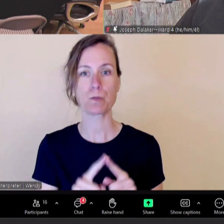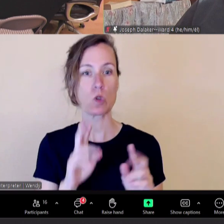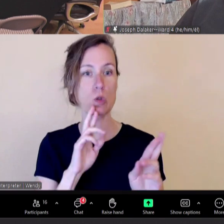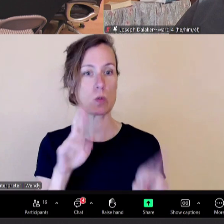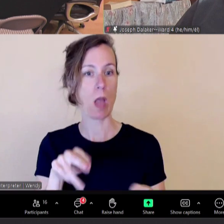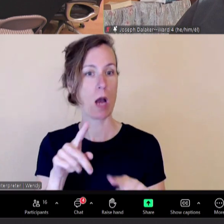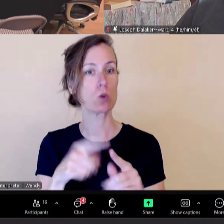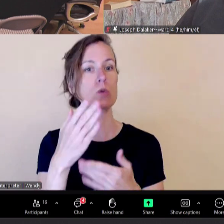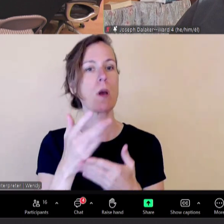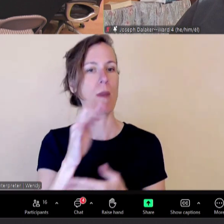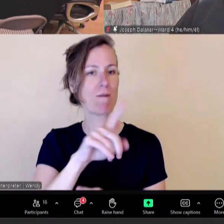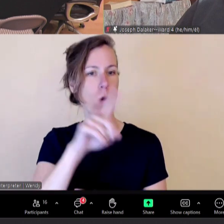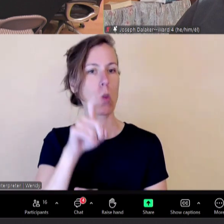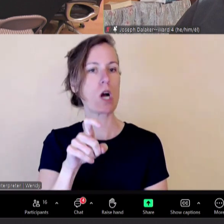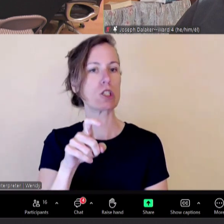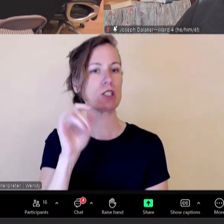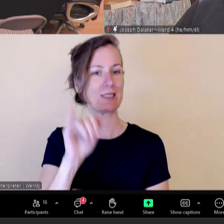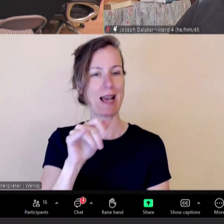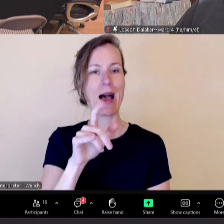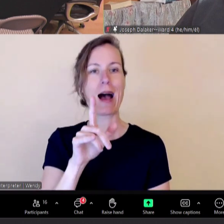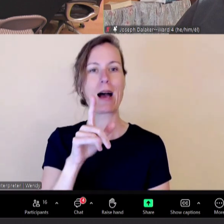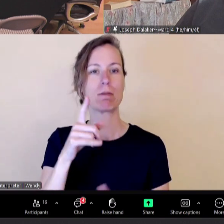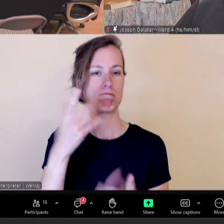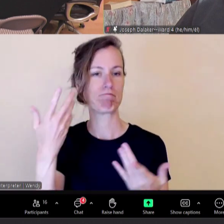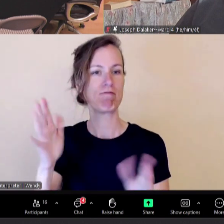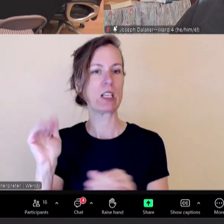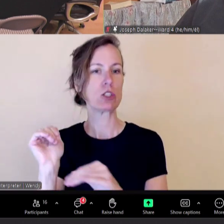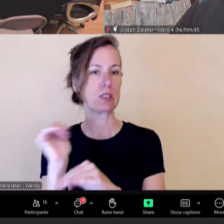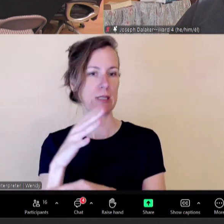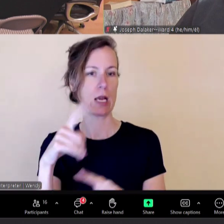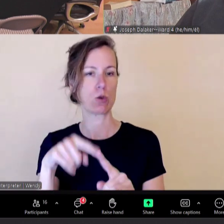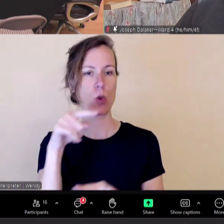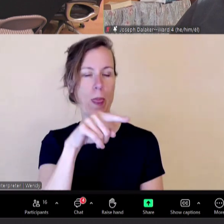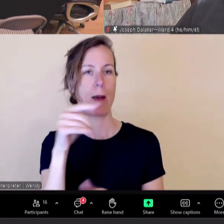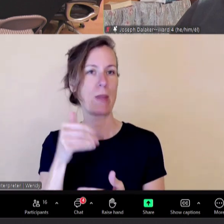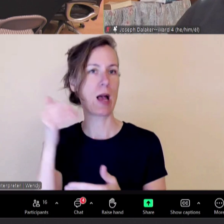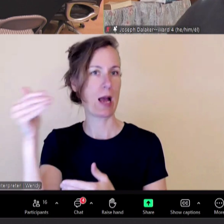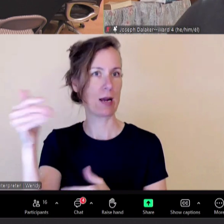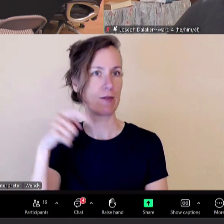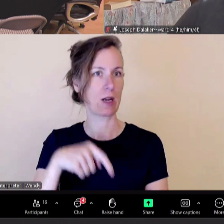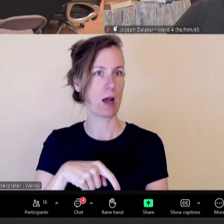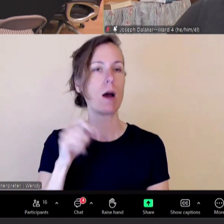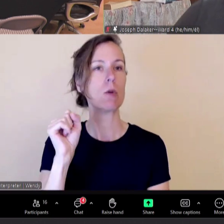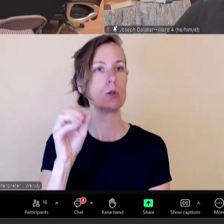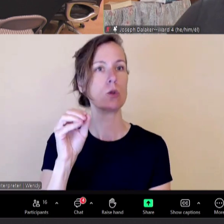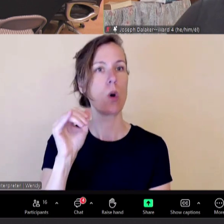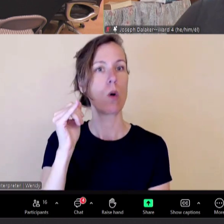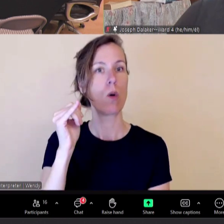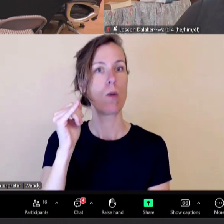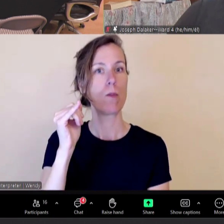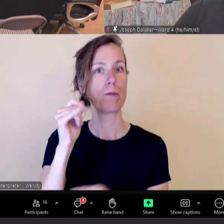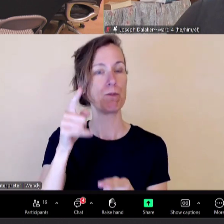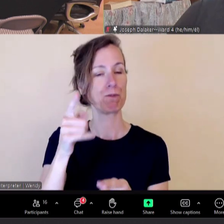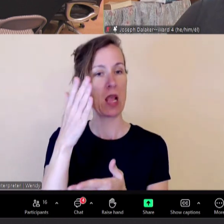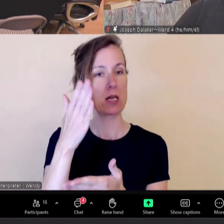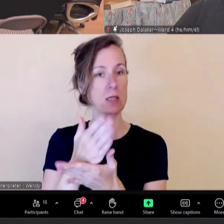in advance. So if the stop sign camera vendor